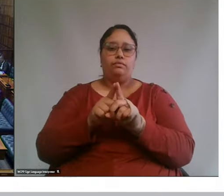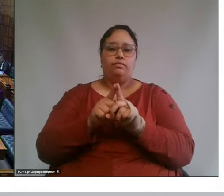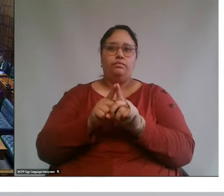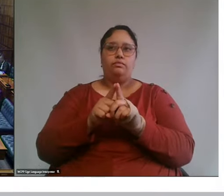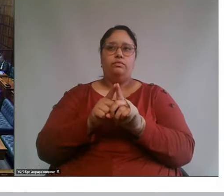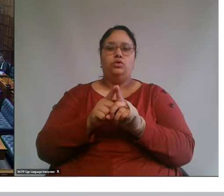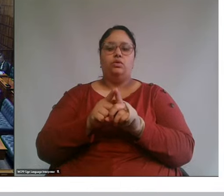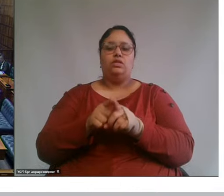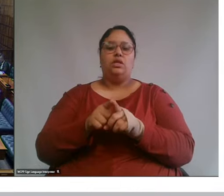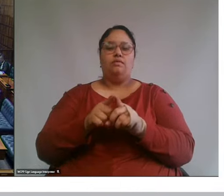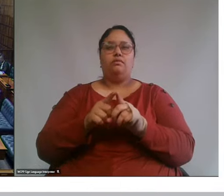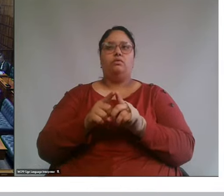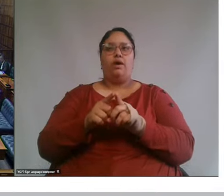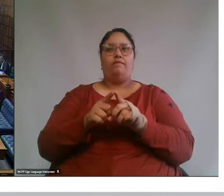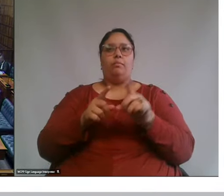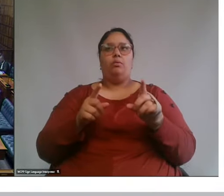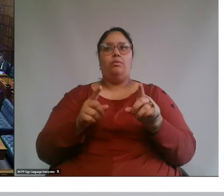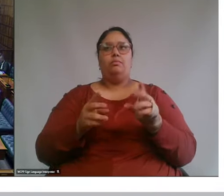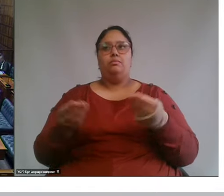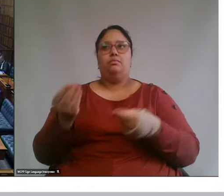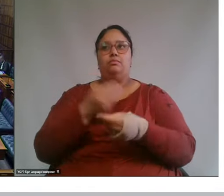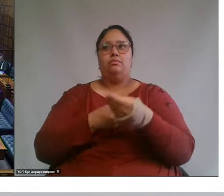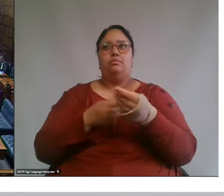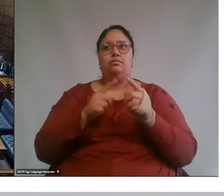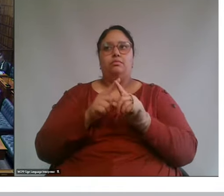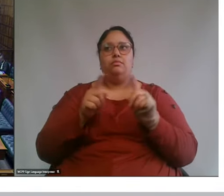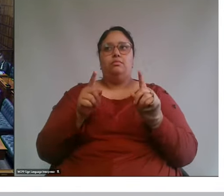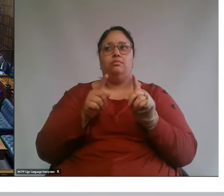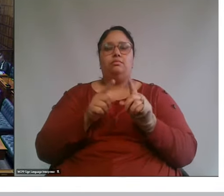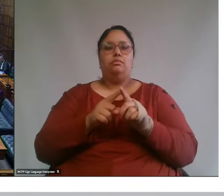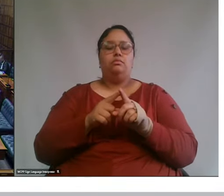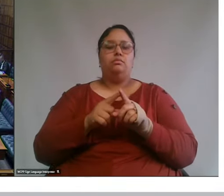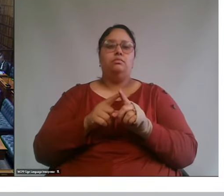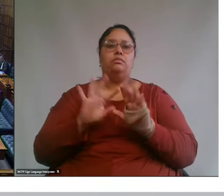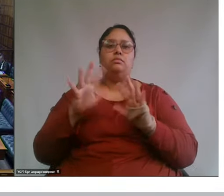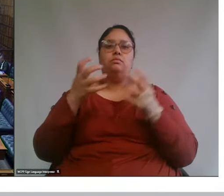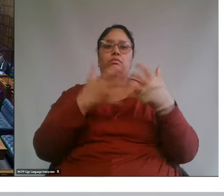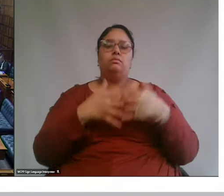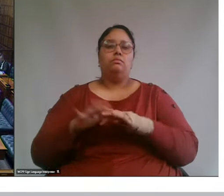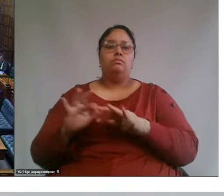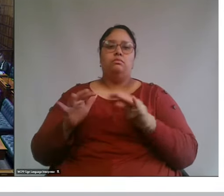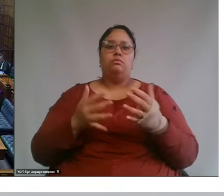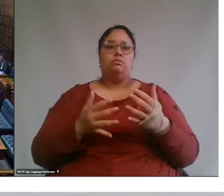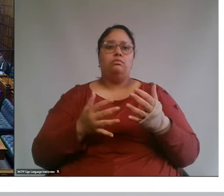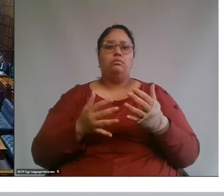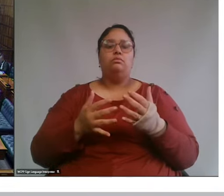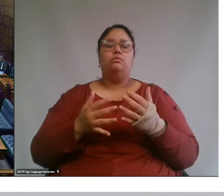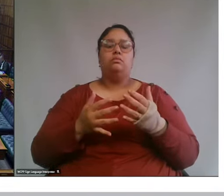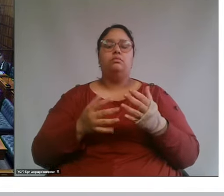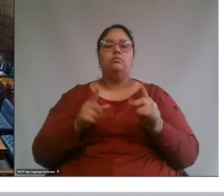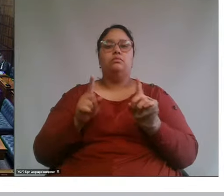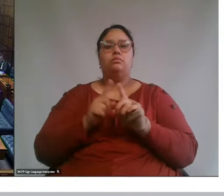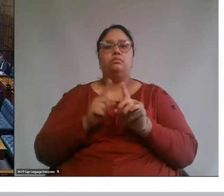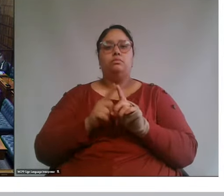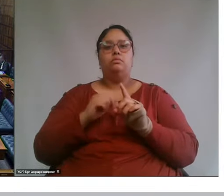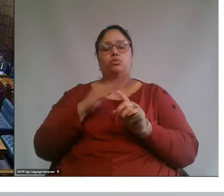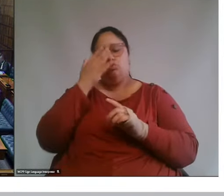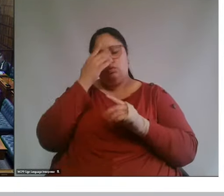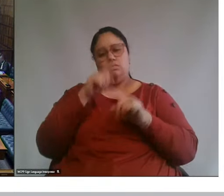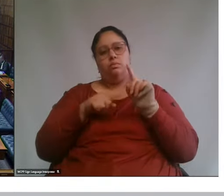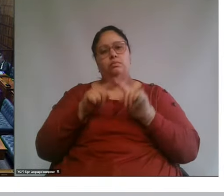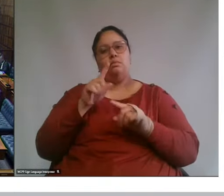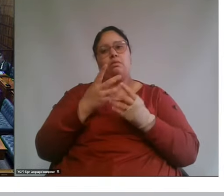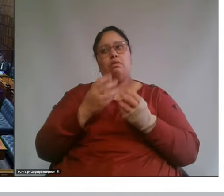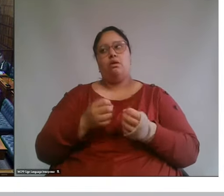conferences that come into into the province how are we matching you know uh these delegations coming here because I know sometimes they just